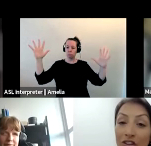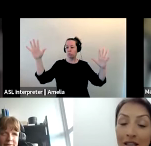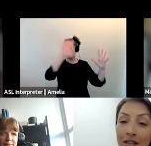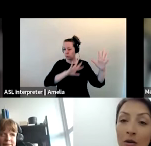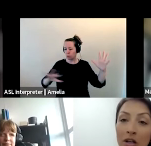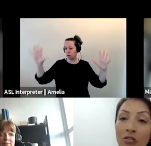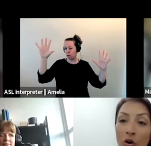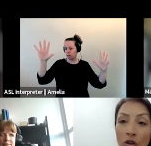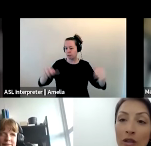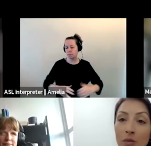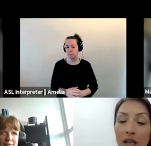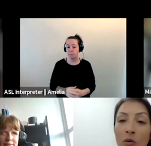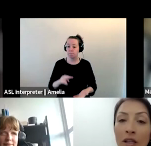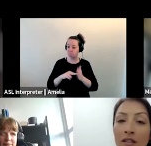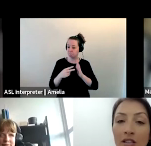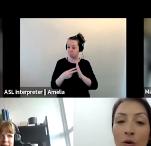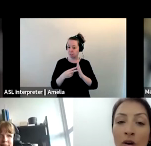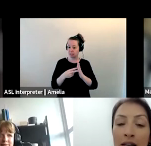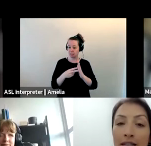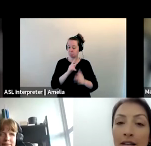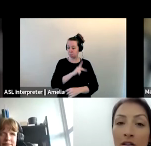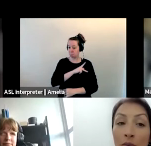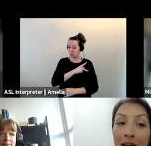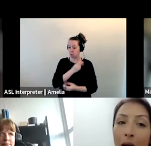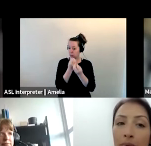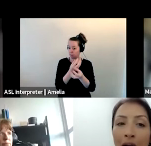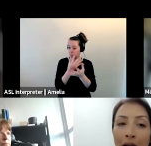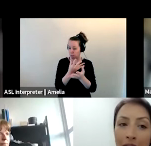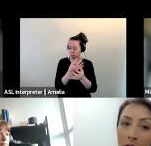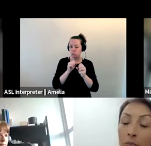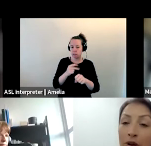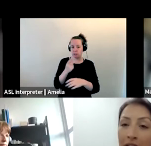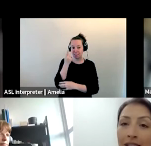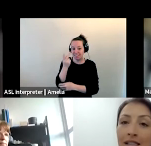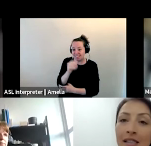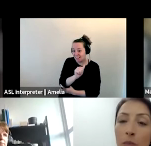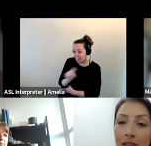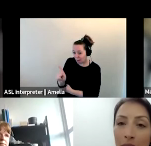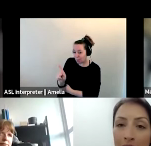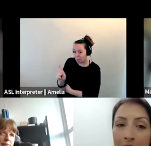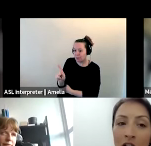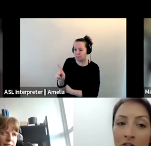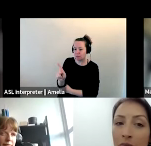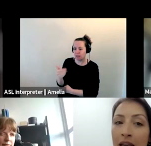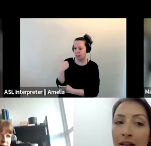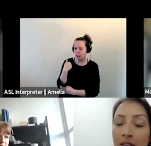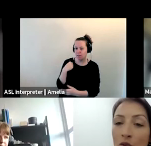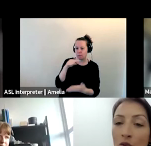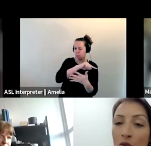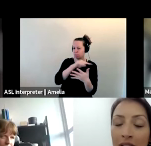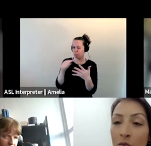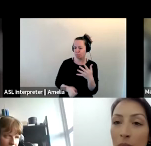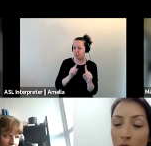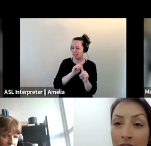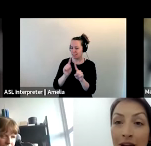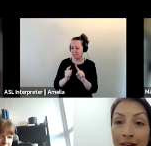and you understand a little bit of who you are speaking with. So the Lumina app brings this possibility of making the